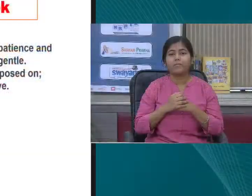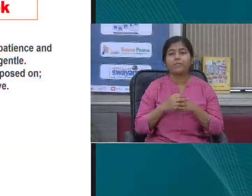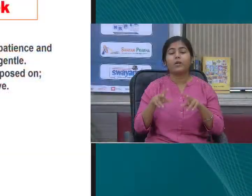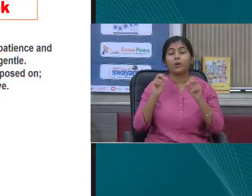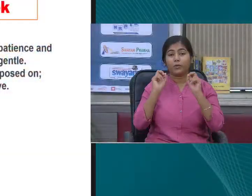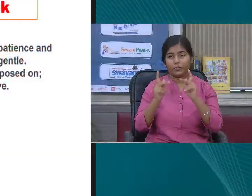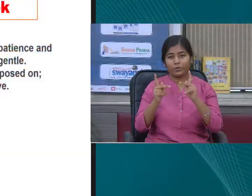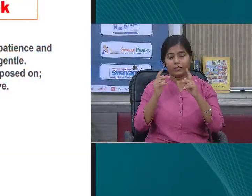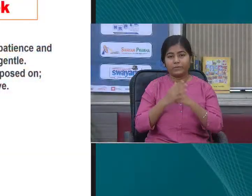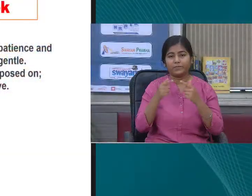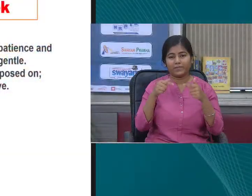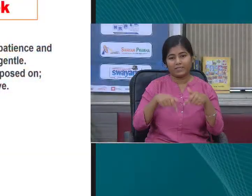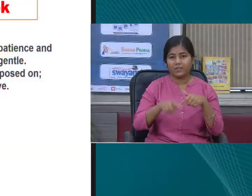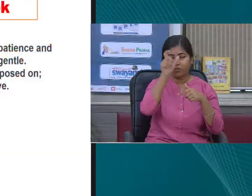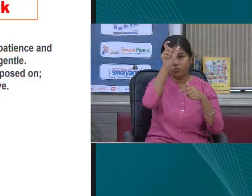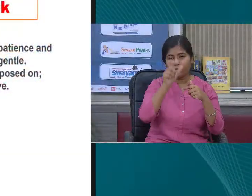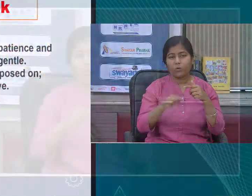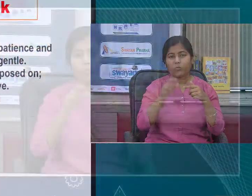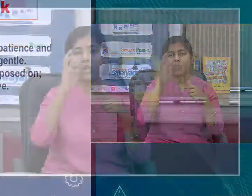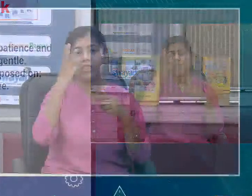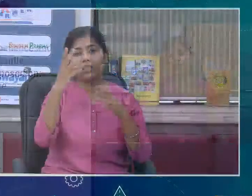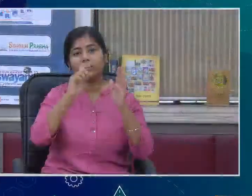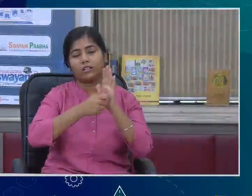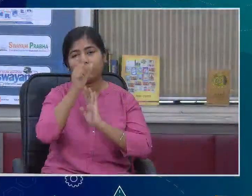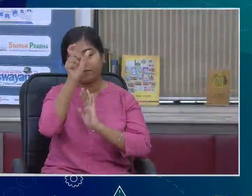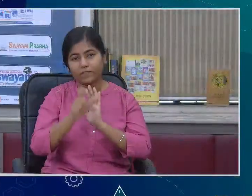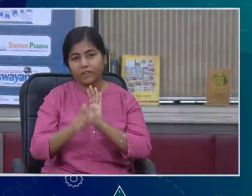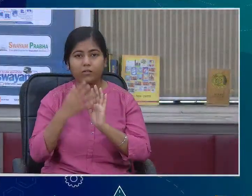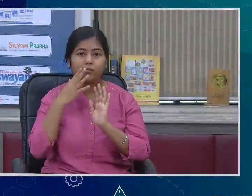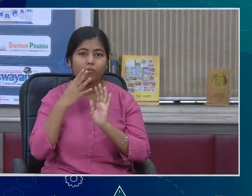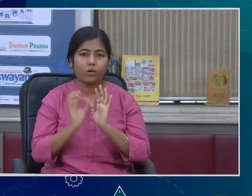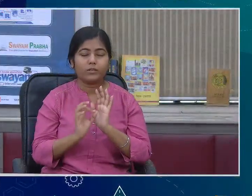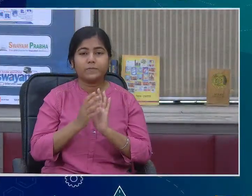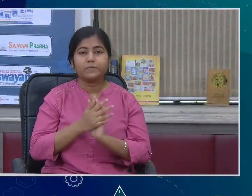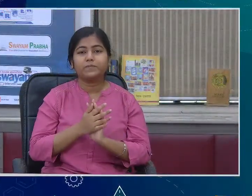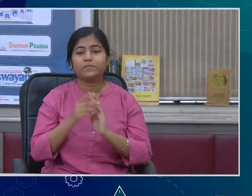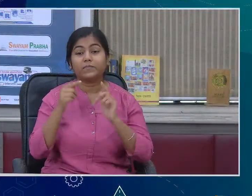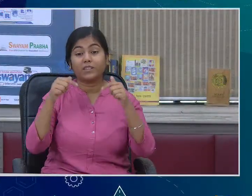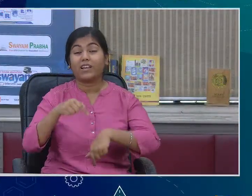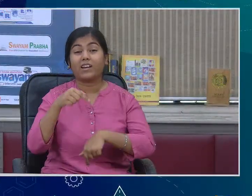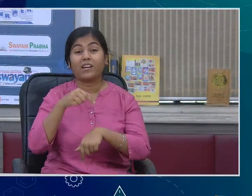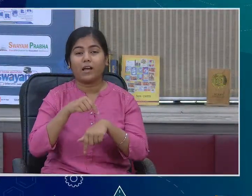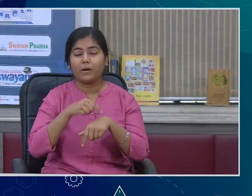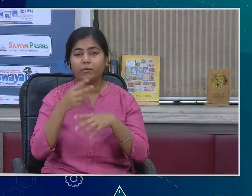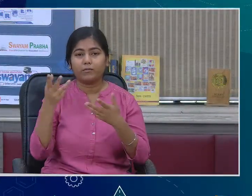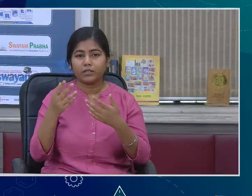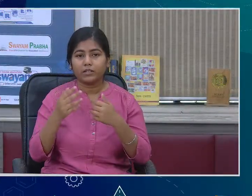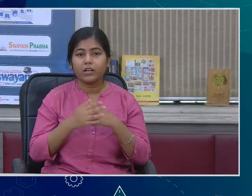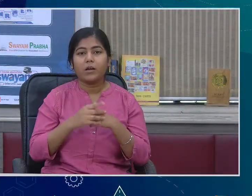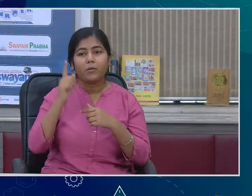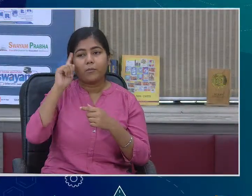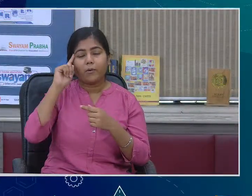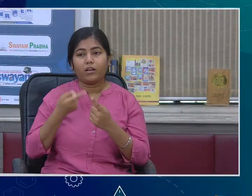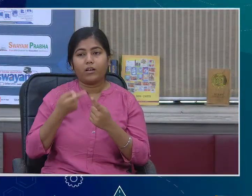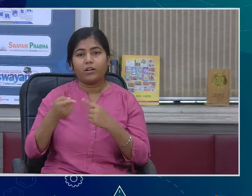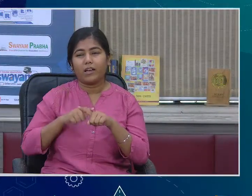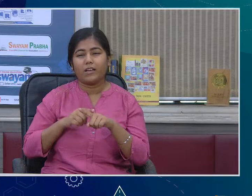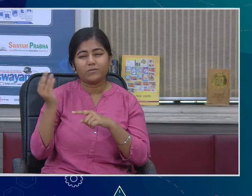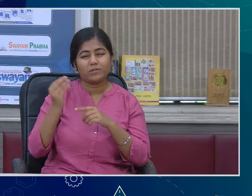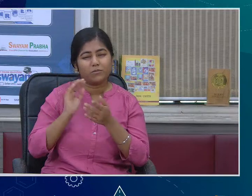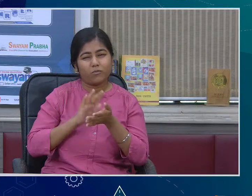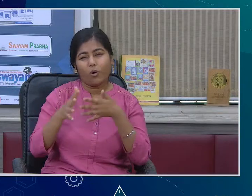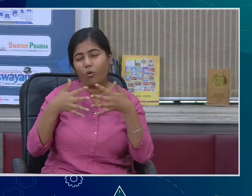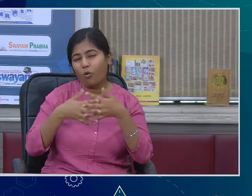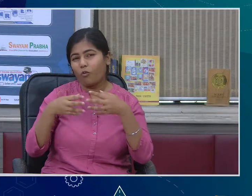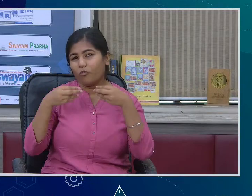Okay, so these were the 3 keywords, and now it's time for our expert to give you some